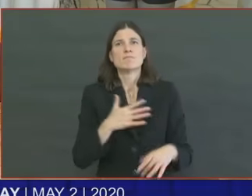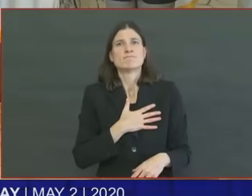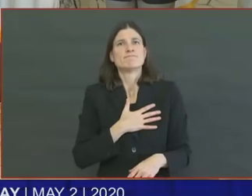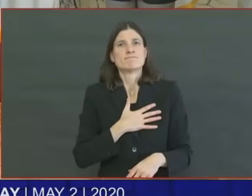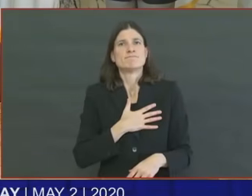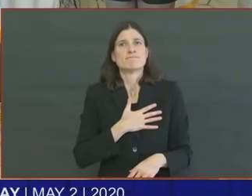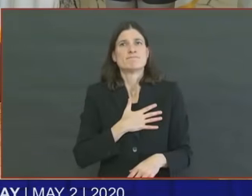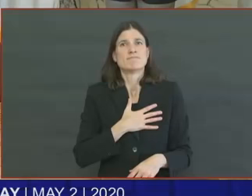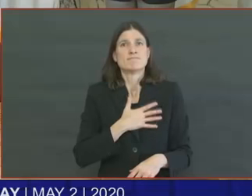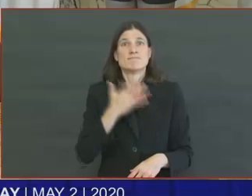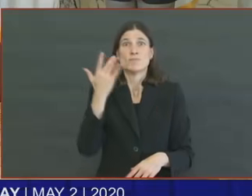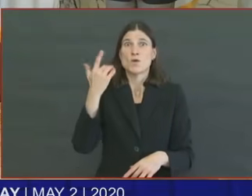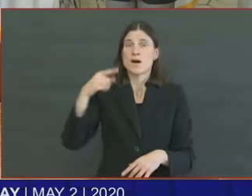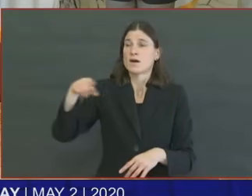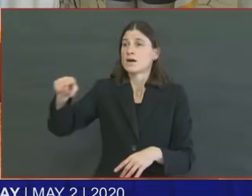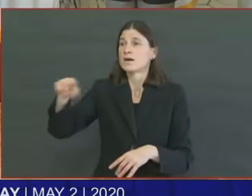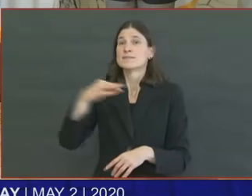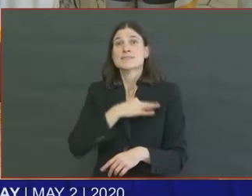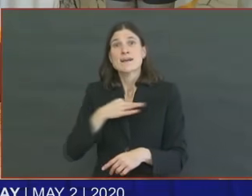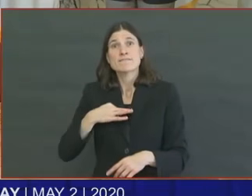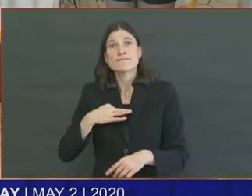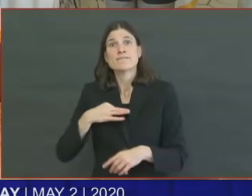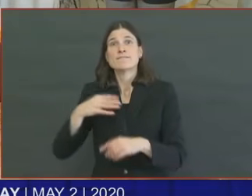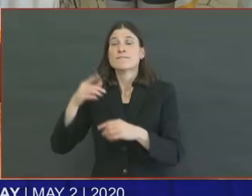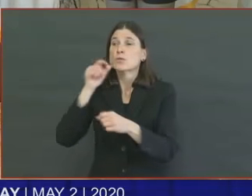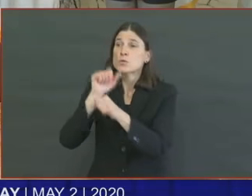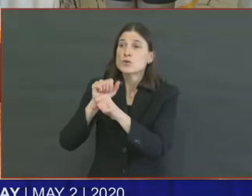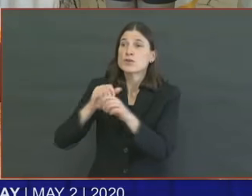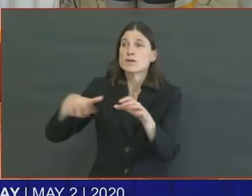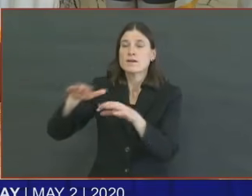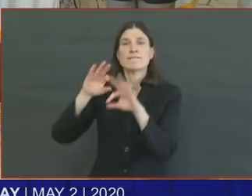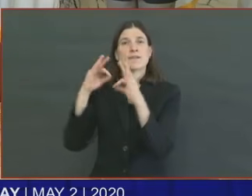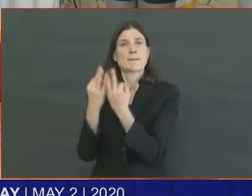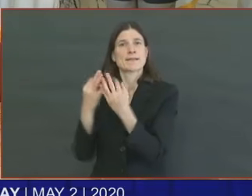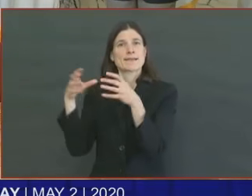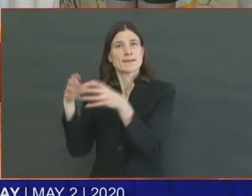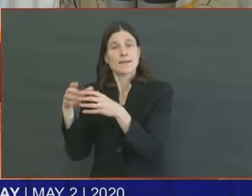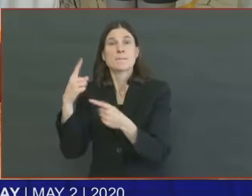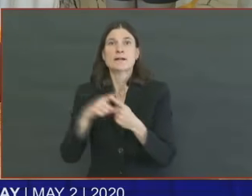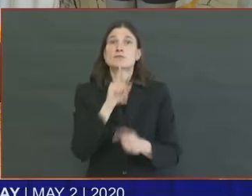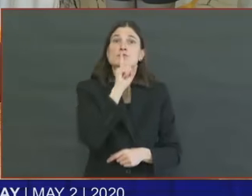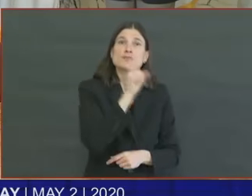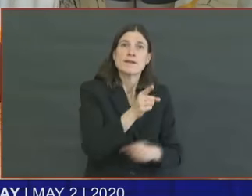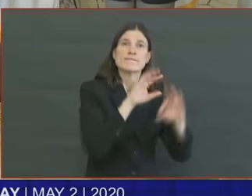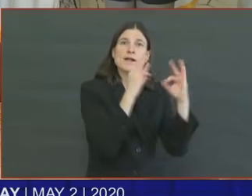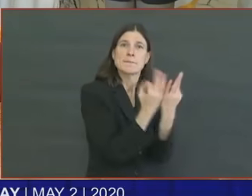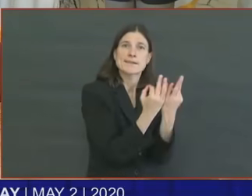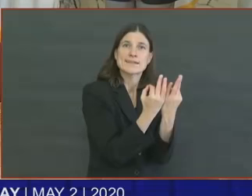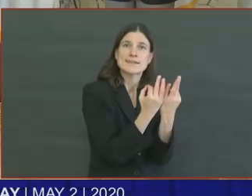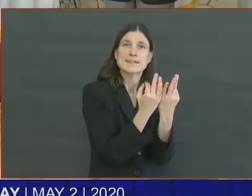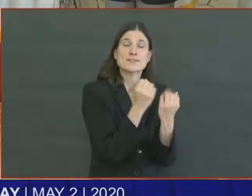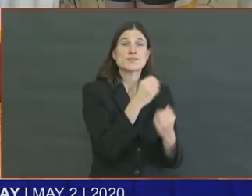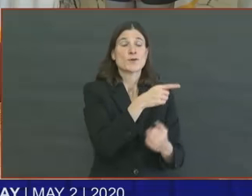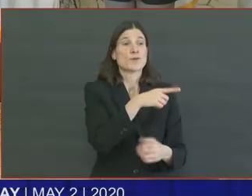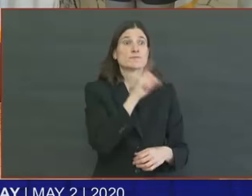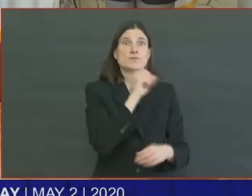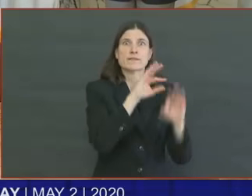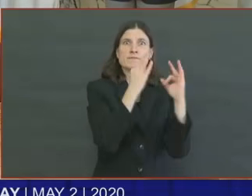the people in the nursing home or the congregate setting who dedicate their careers to taking care of